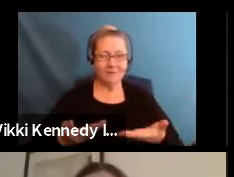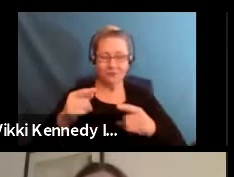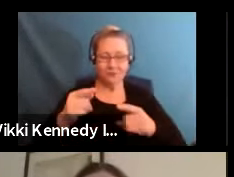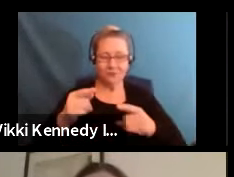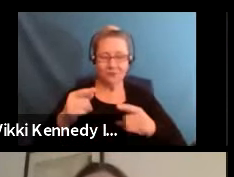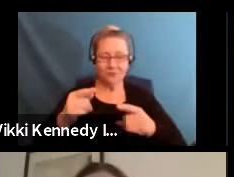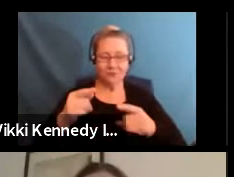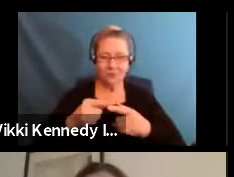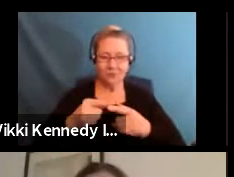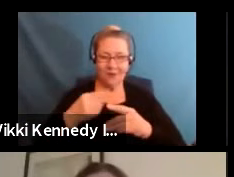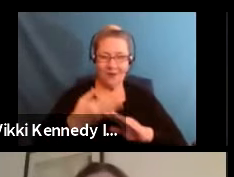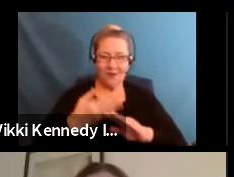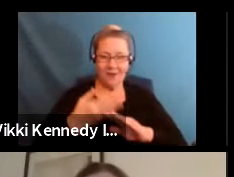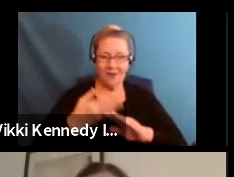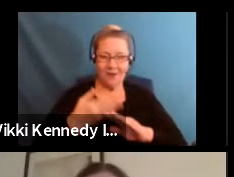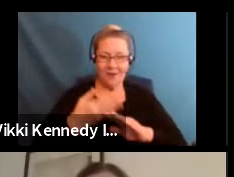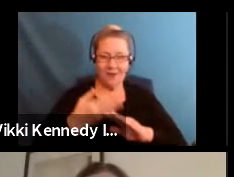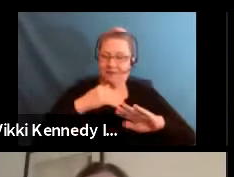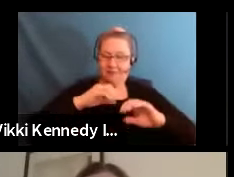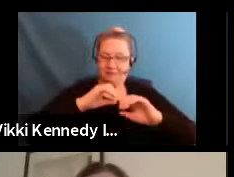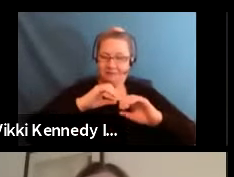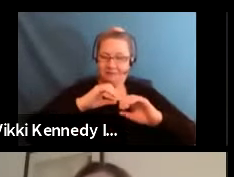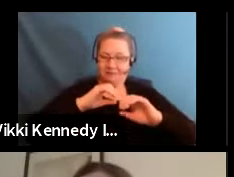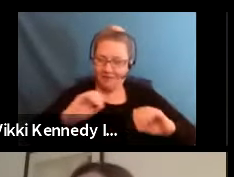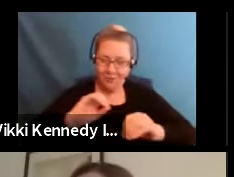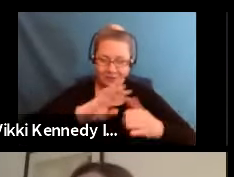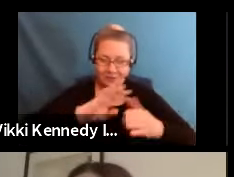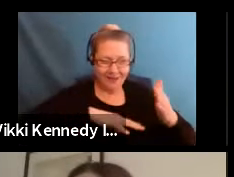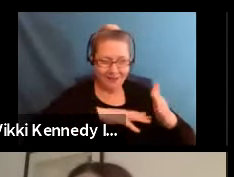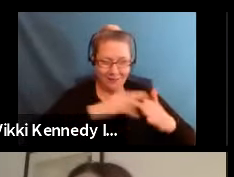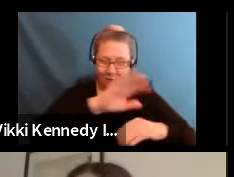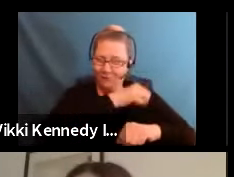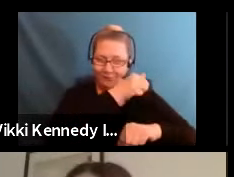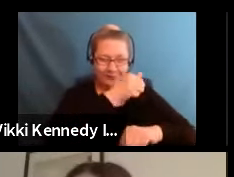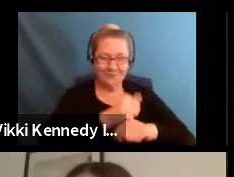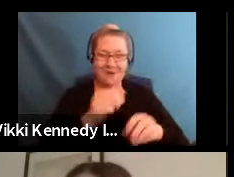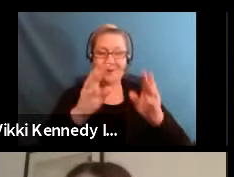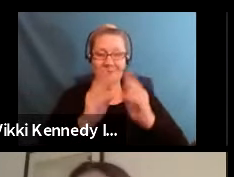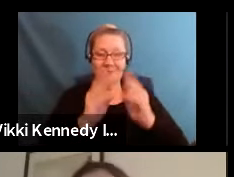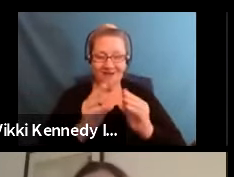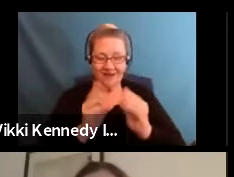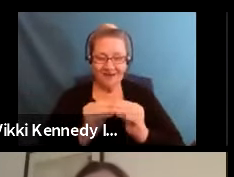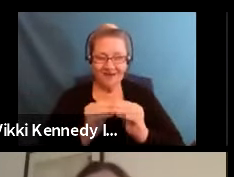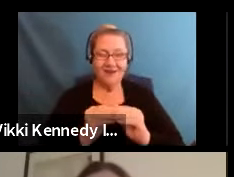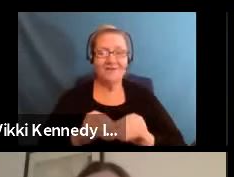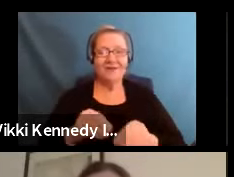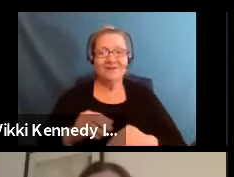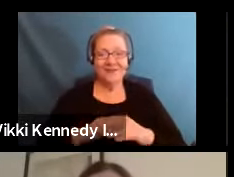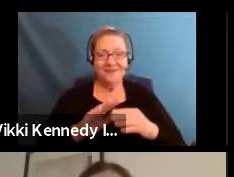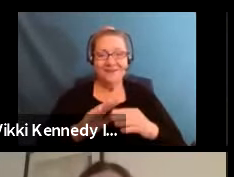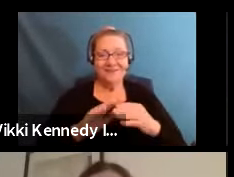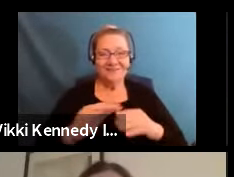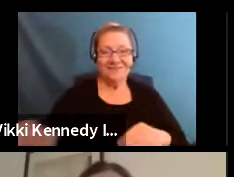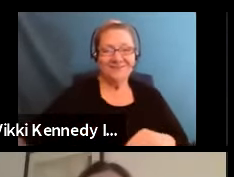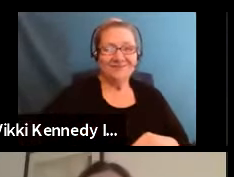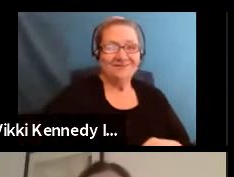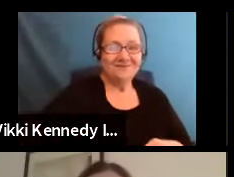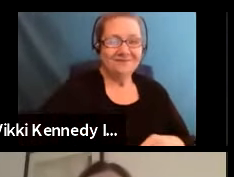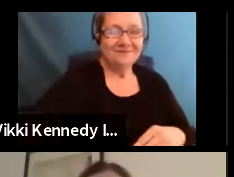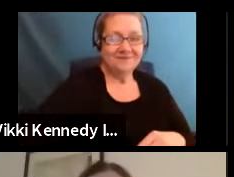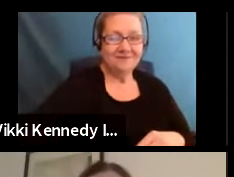a previously unscheduled meeting of the Community Vaccine Advisory Committee. And I'm very, very